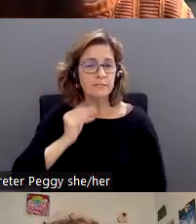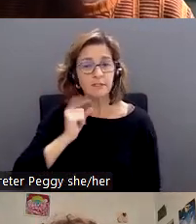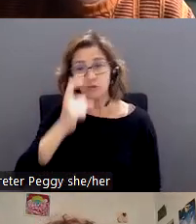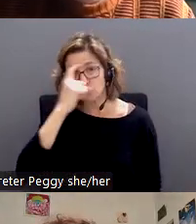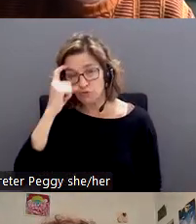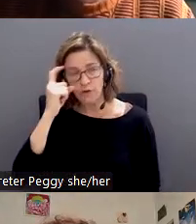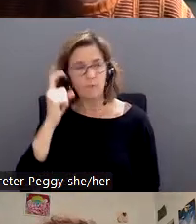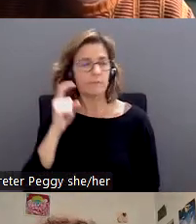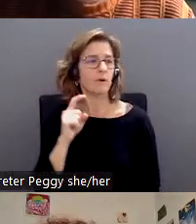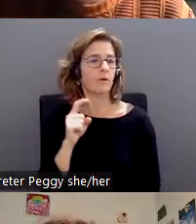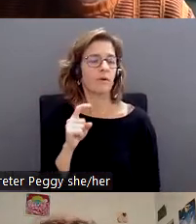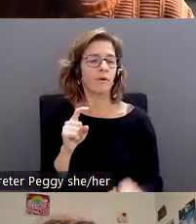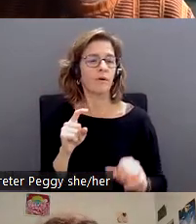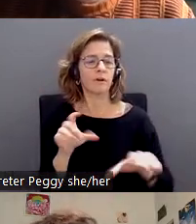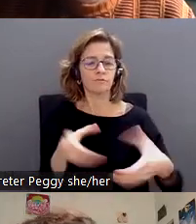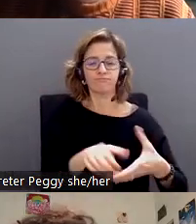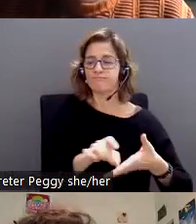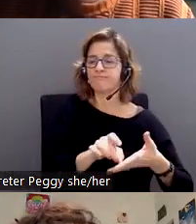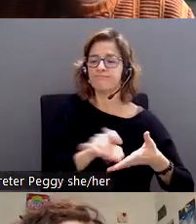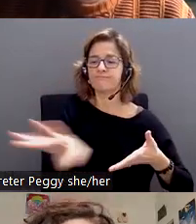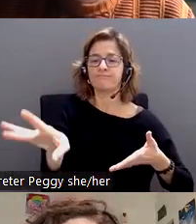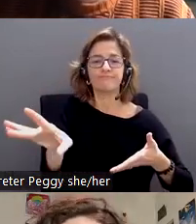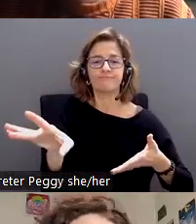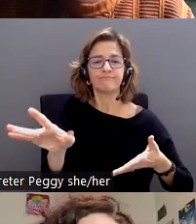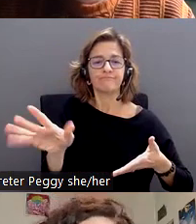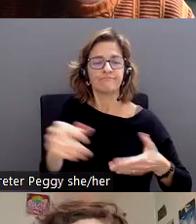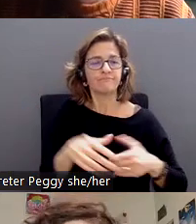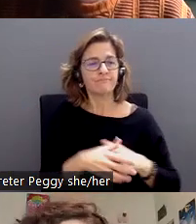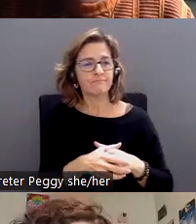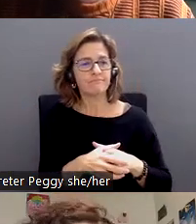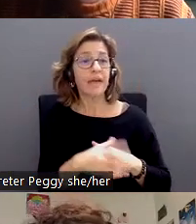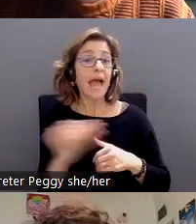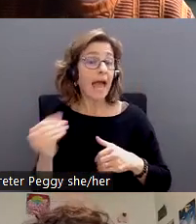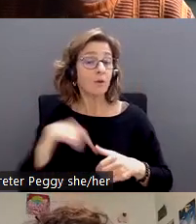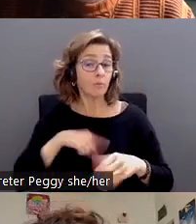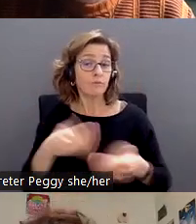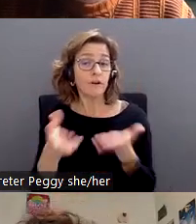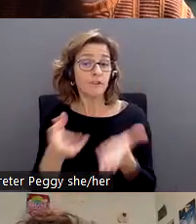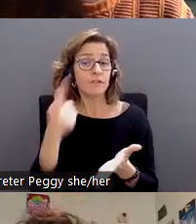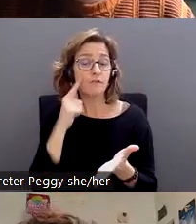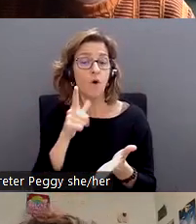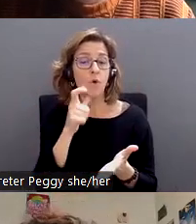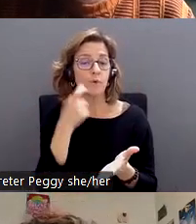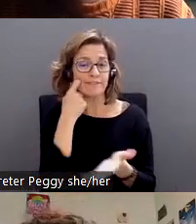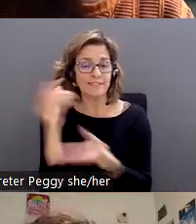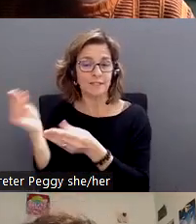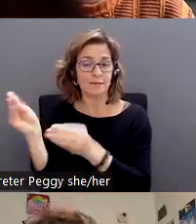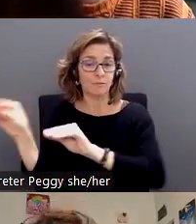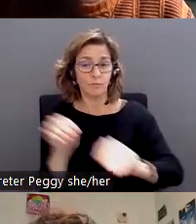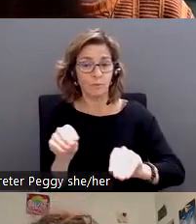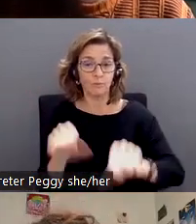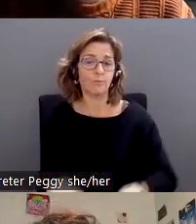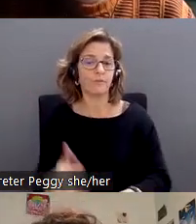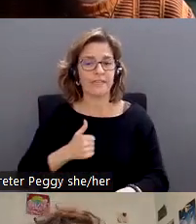estrangement. We also, as I mentioned earlier, have a lot of newcomers coming through our doors, and they too